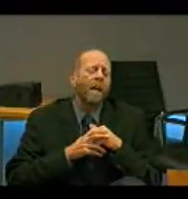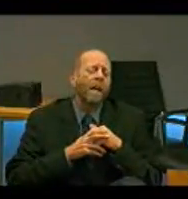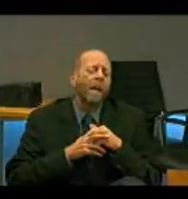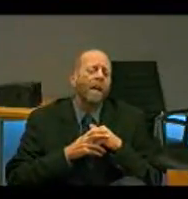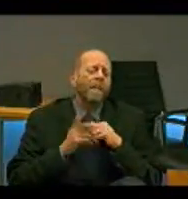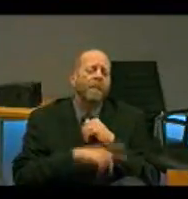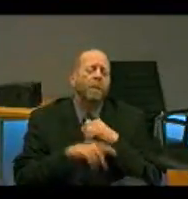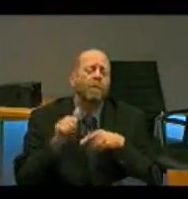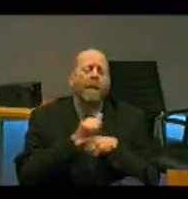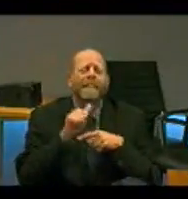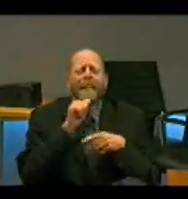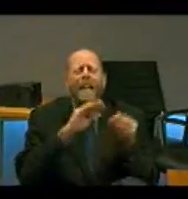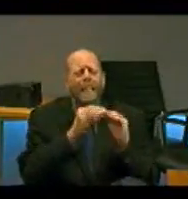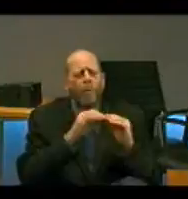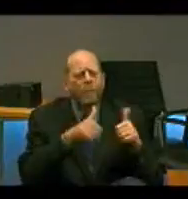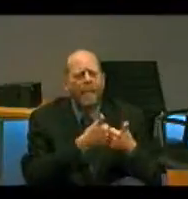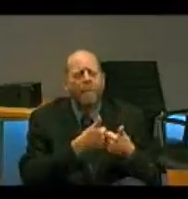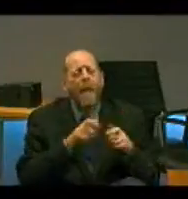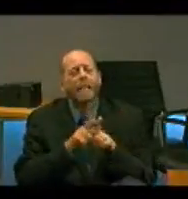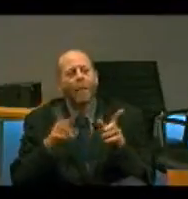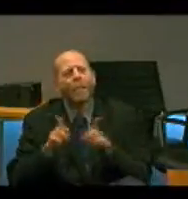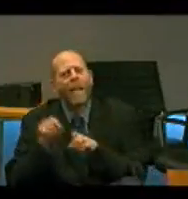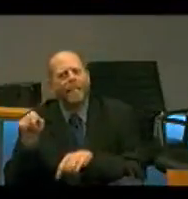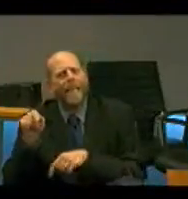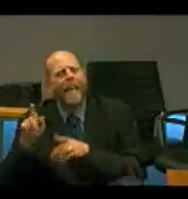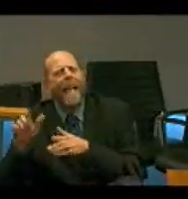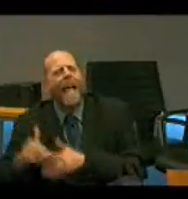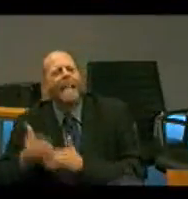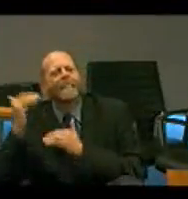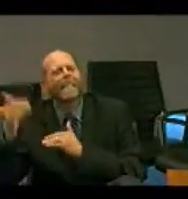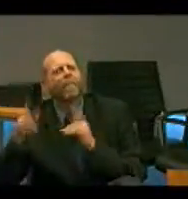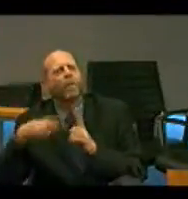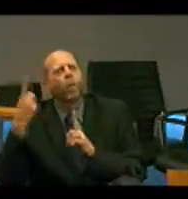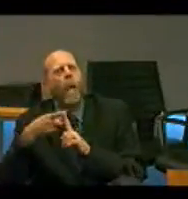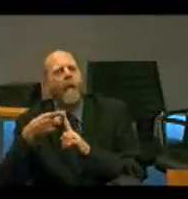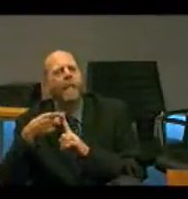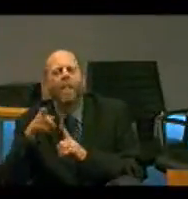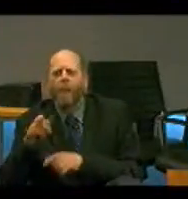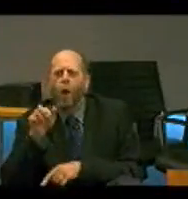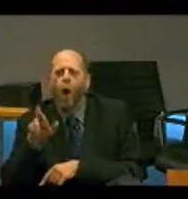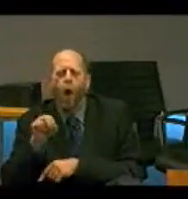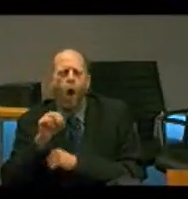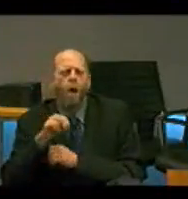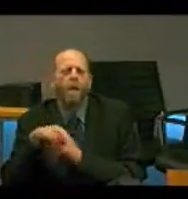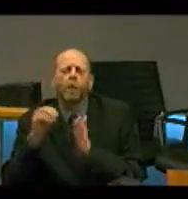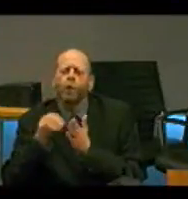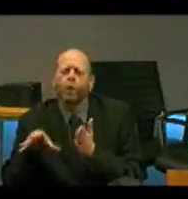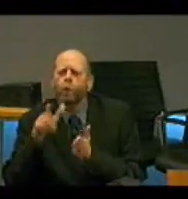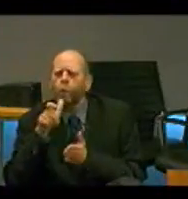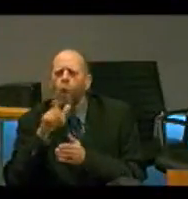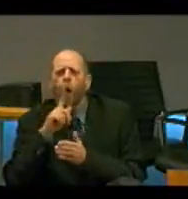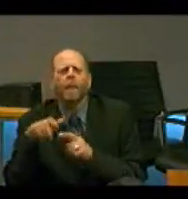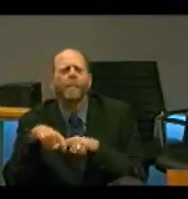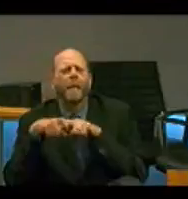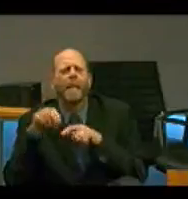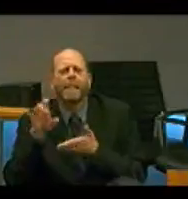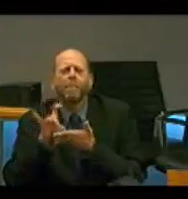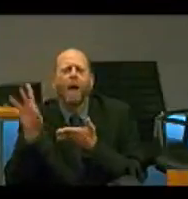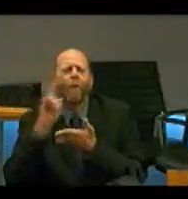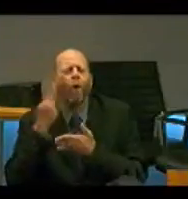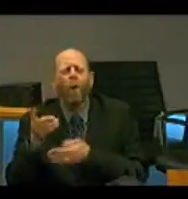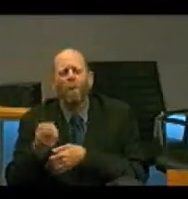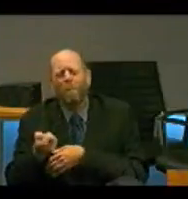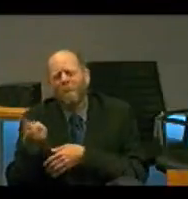not a numbers game as much as it is excessive is when there are students who are being suspended and expelled for